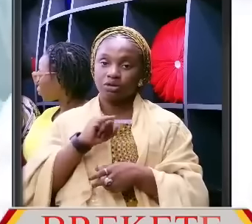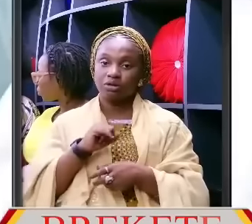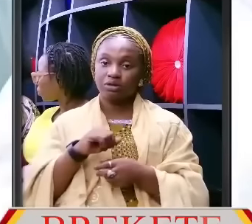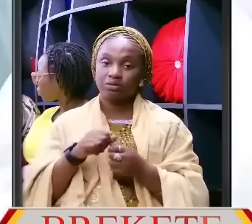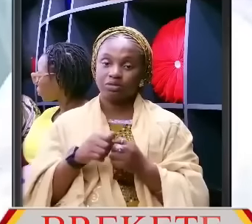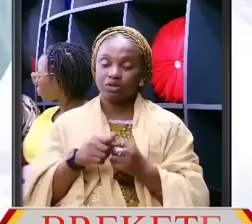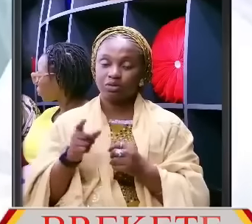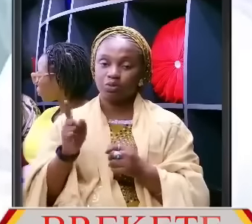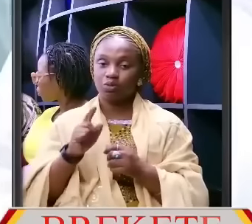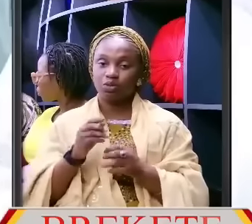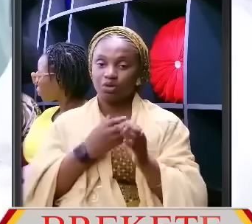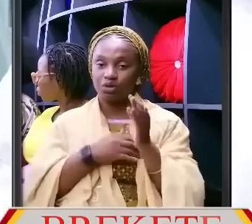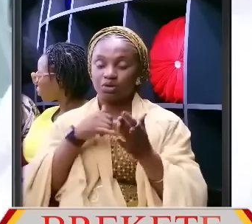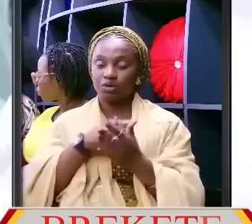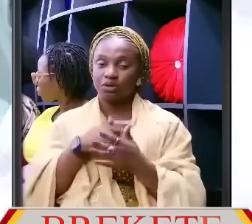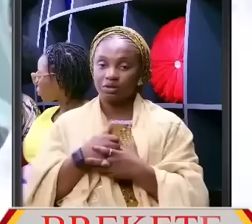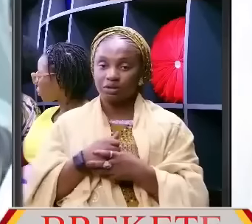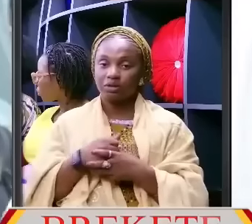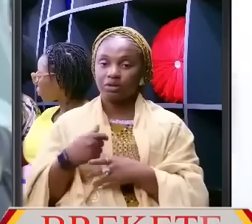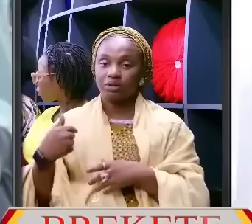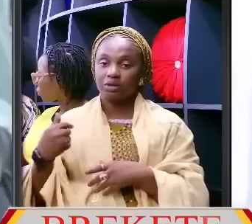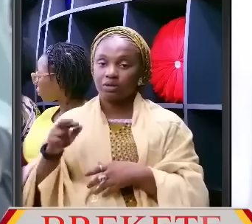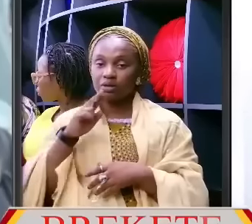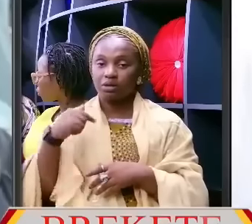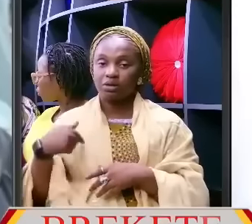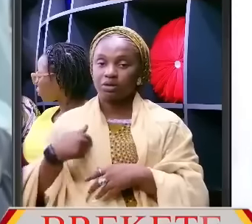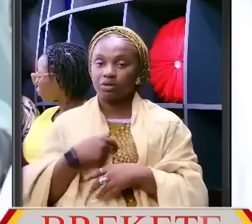God is involved. Are we together?